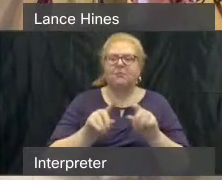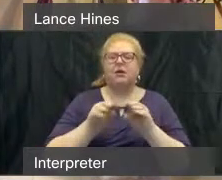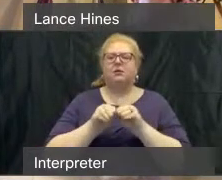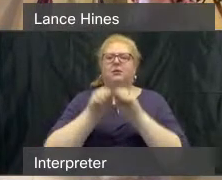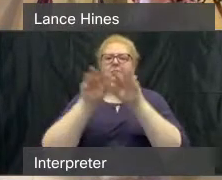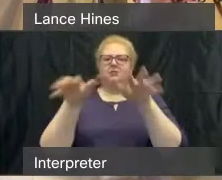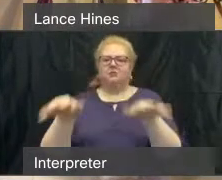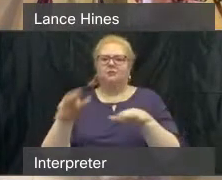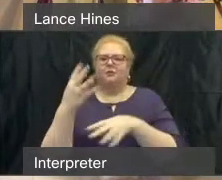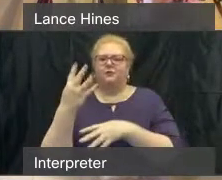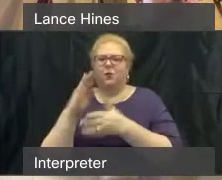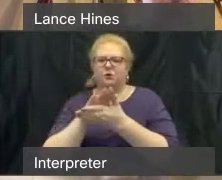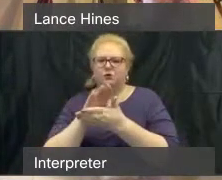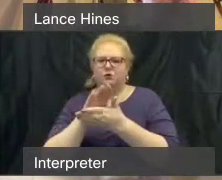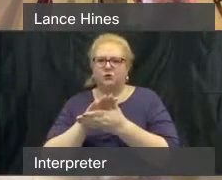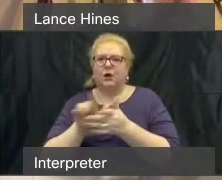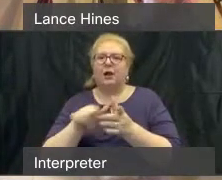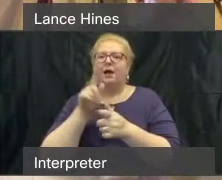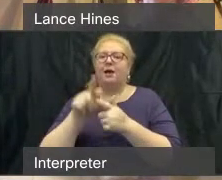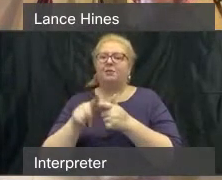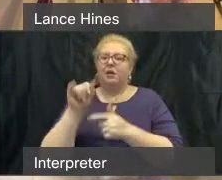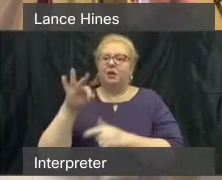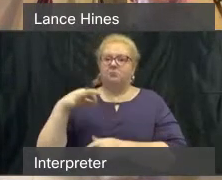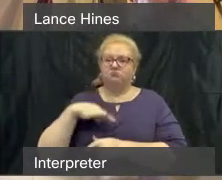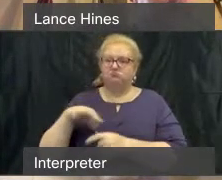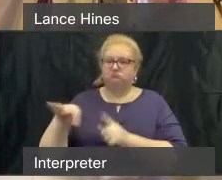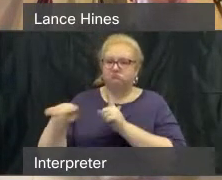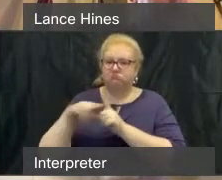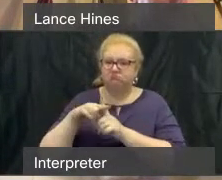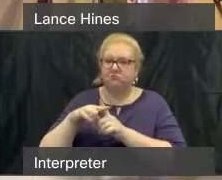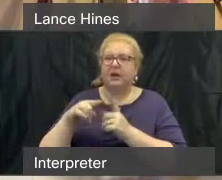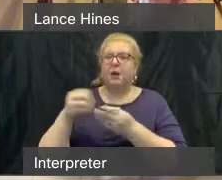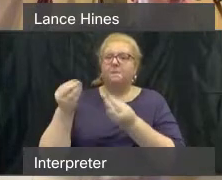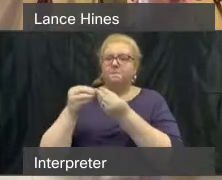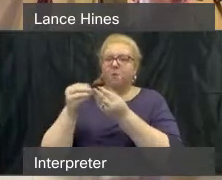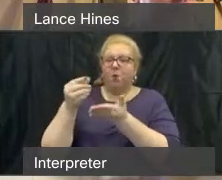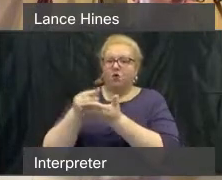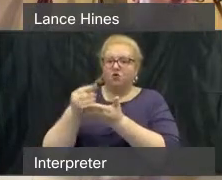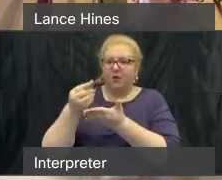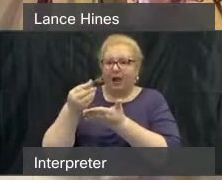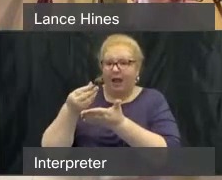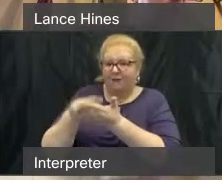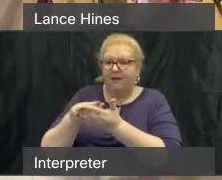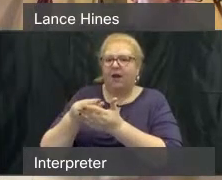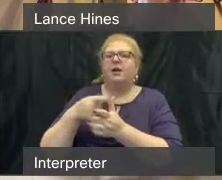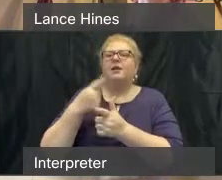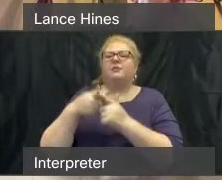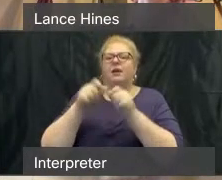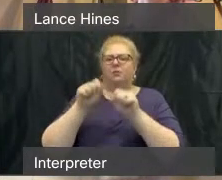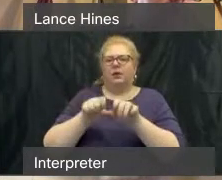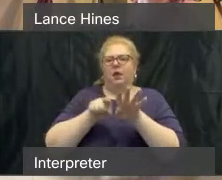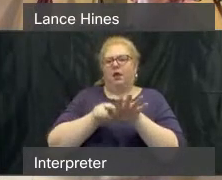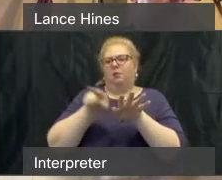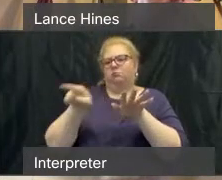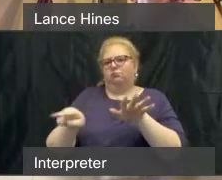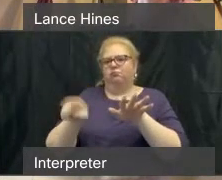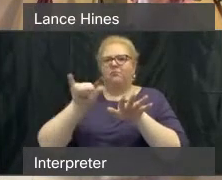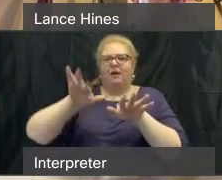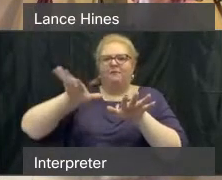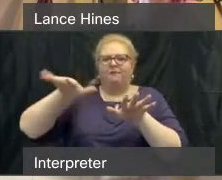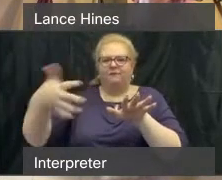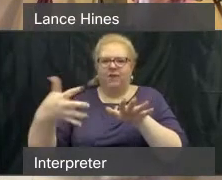added as a community school through some other grant funding, then it would pick up at that fifth school. And so